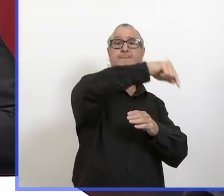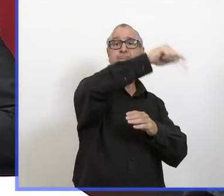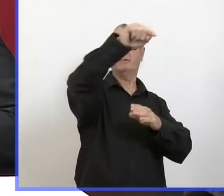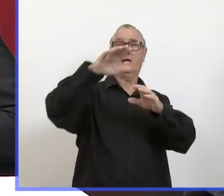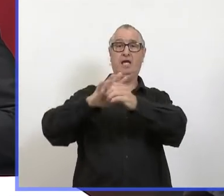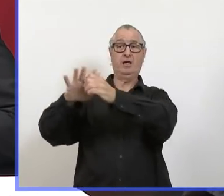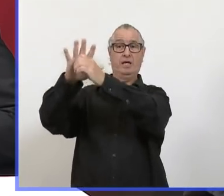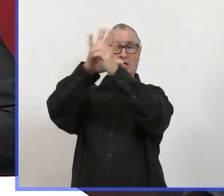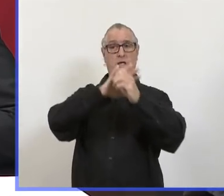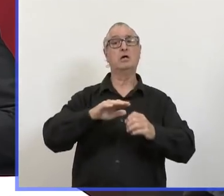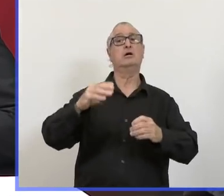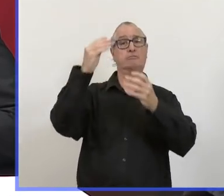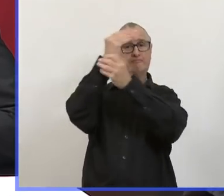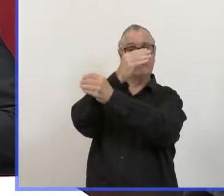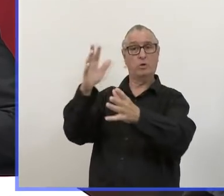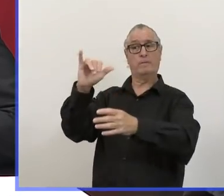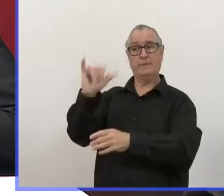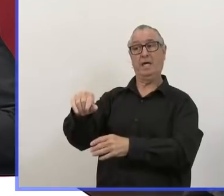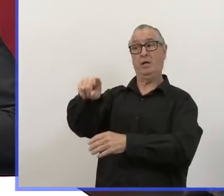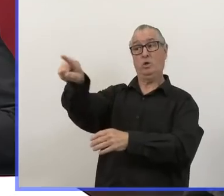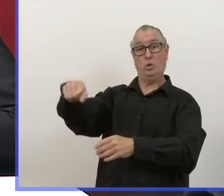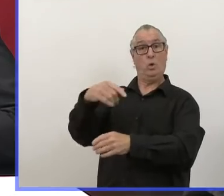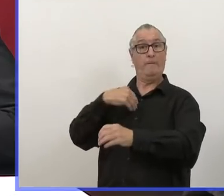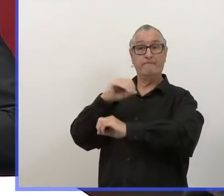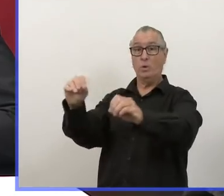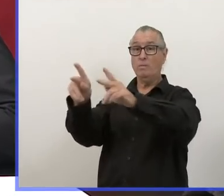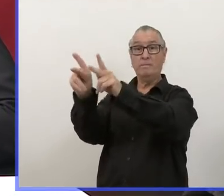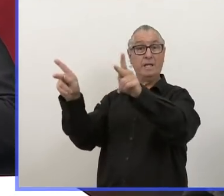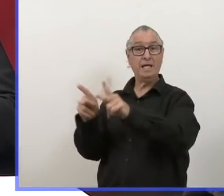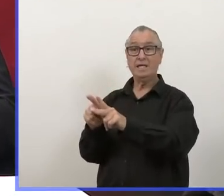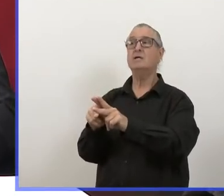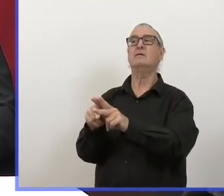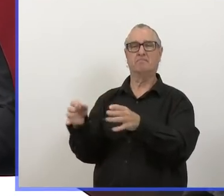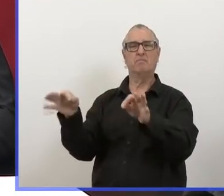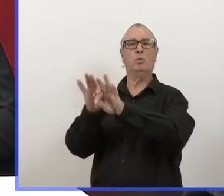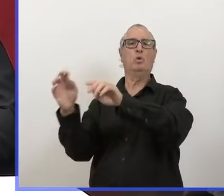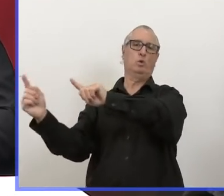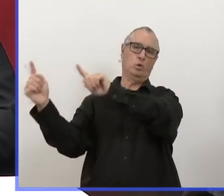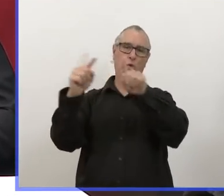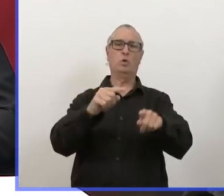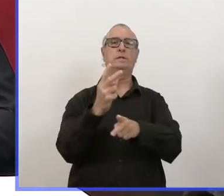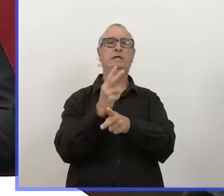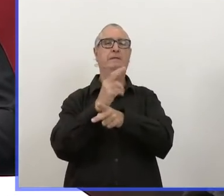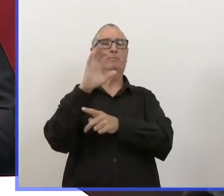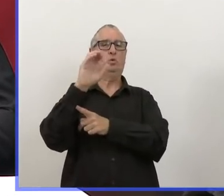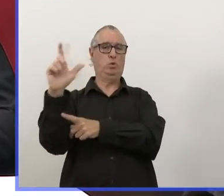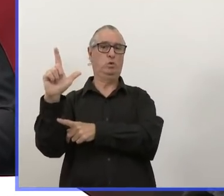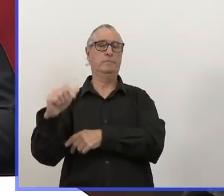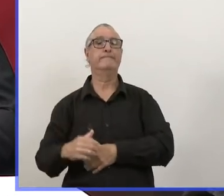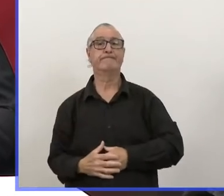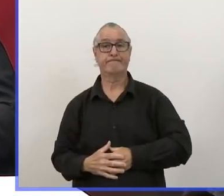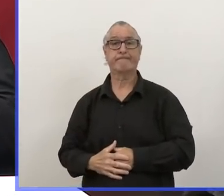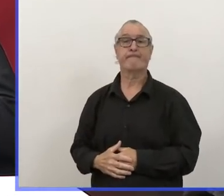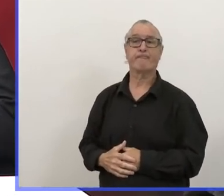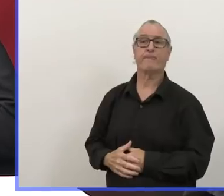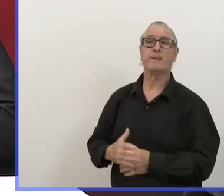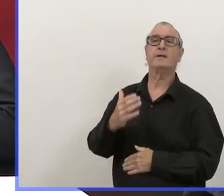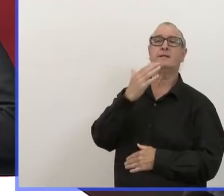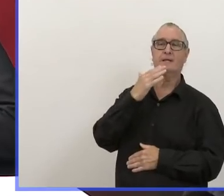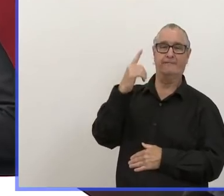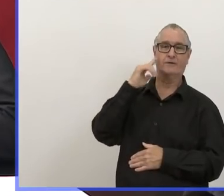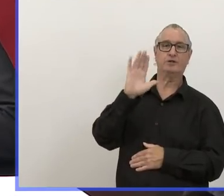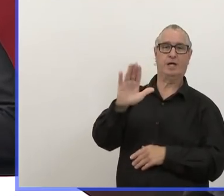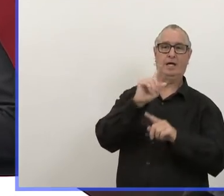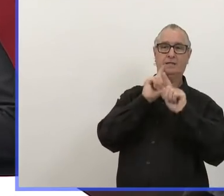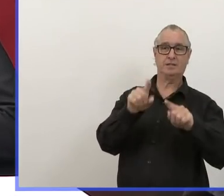Okay, thank you for that. My second question has to do with the two individuals that died from COVID that were